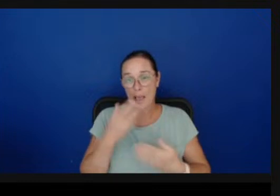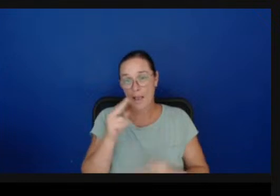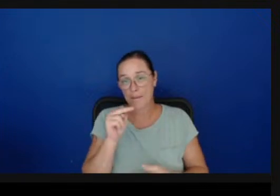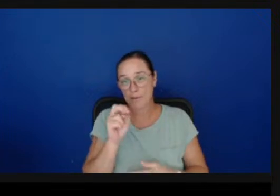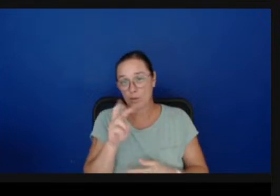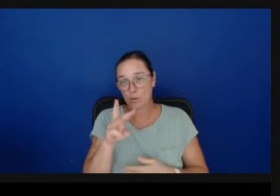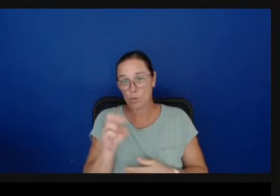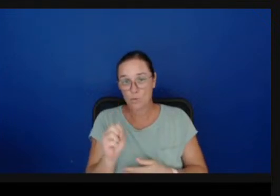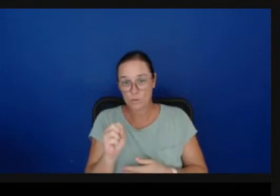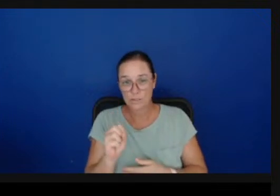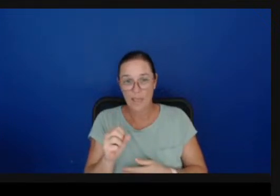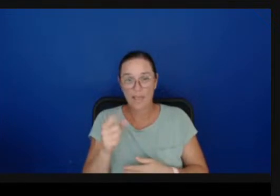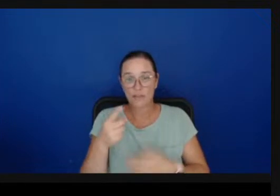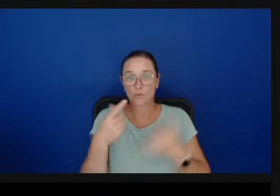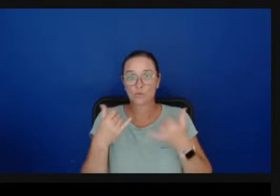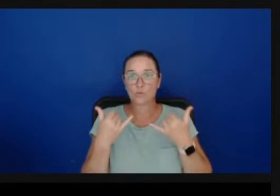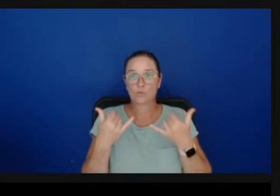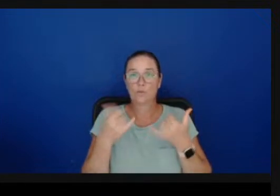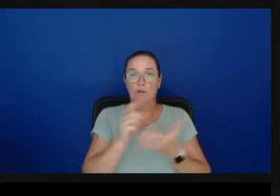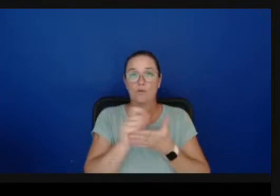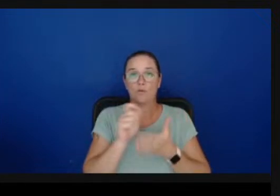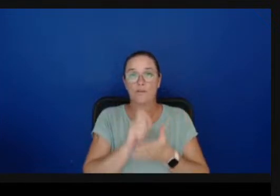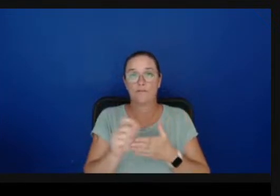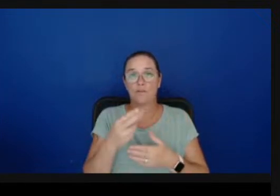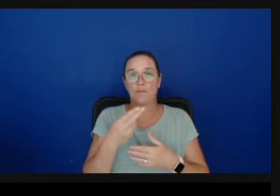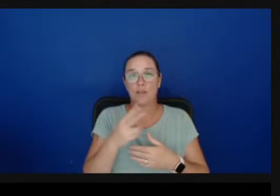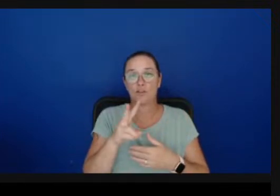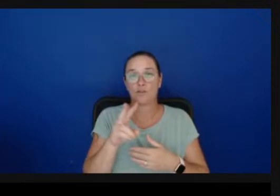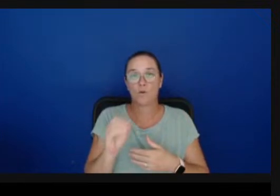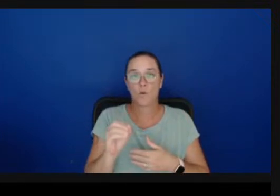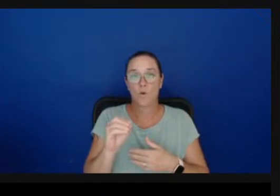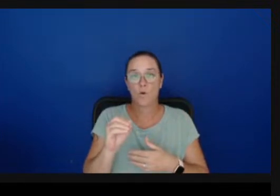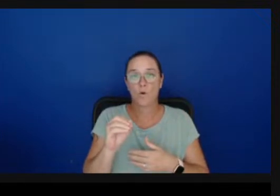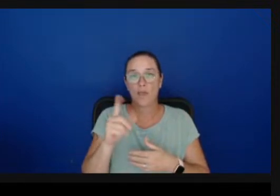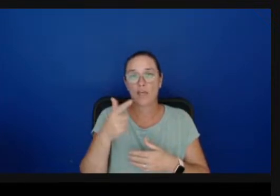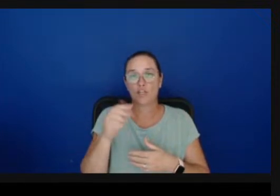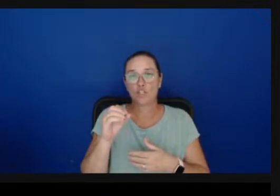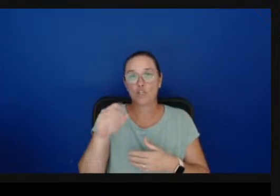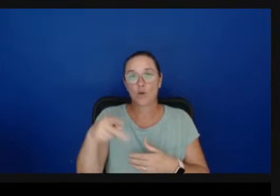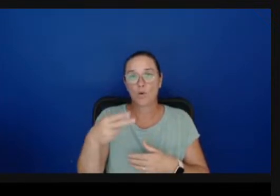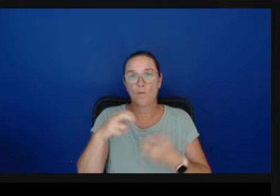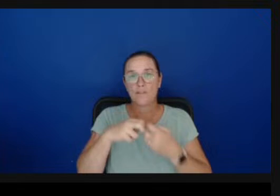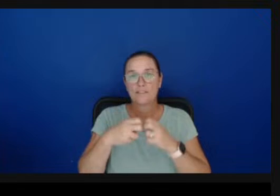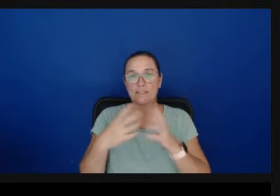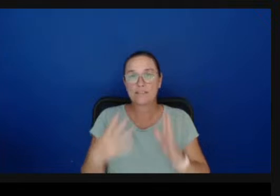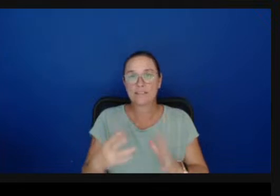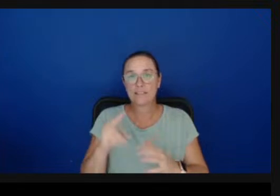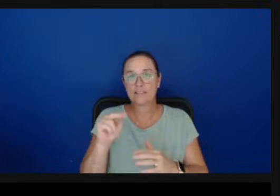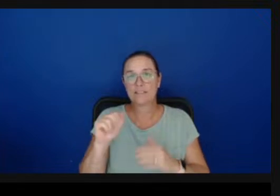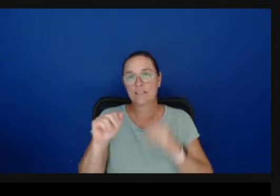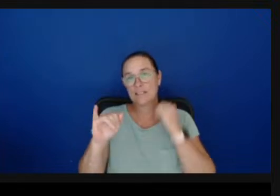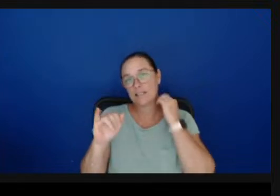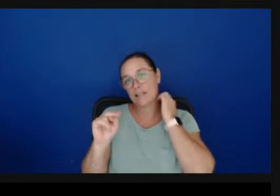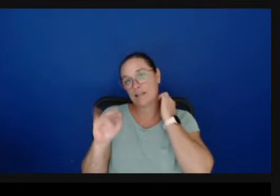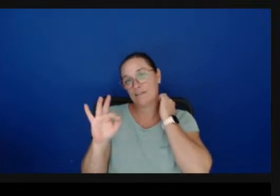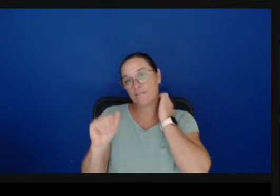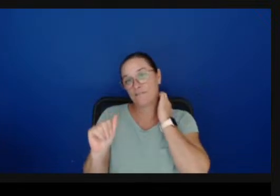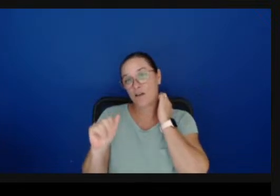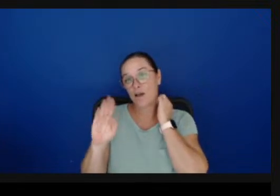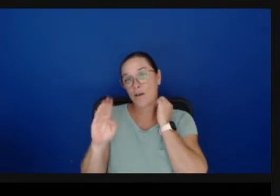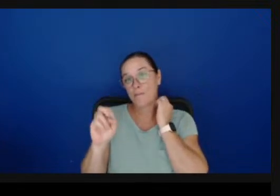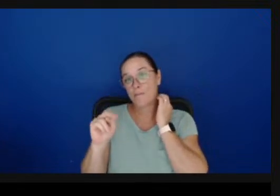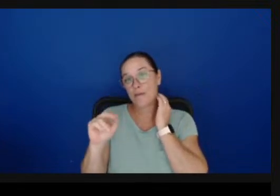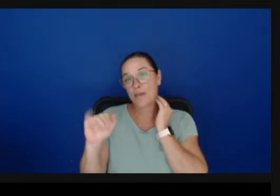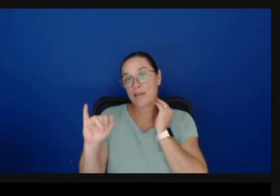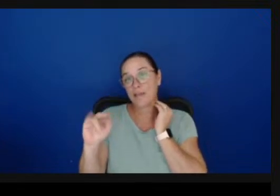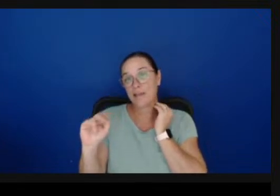this is today written by HVO geophysicist Ninfa Bennington and colleagues from ETH Zurich, Federica Lanza